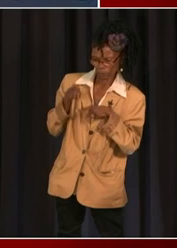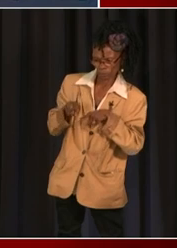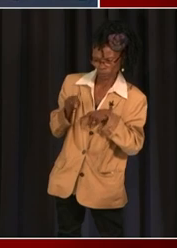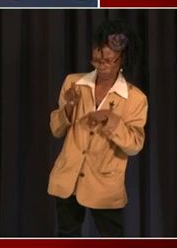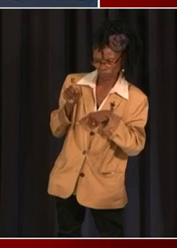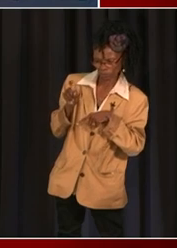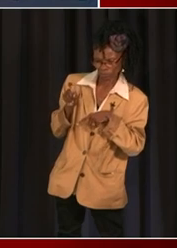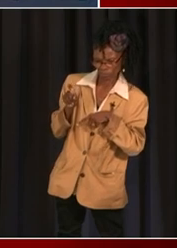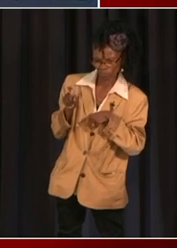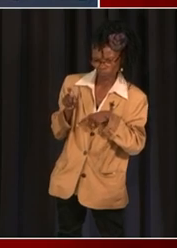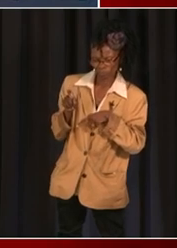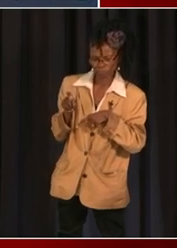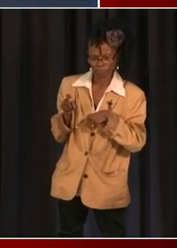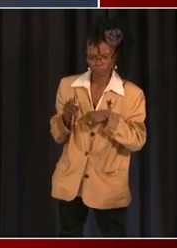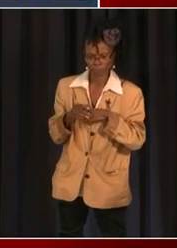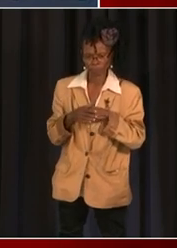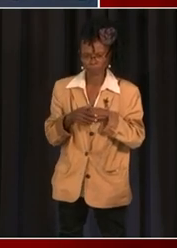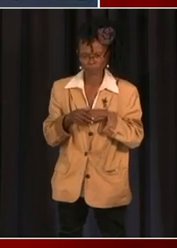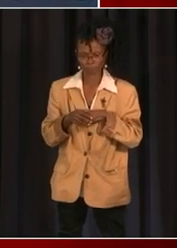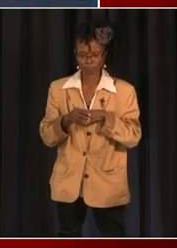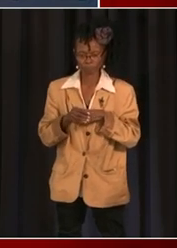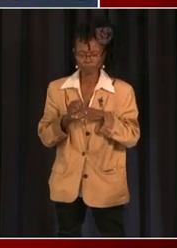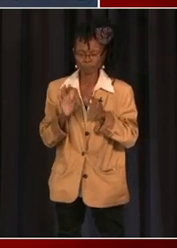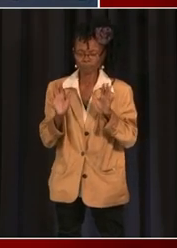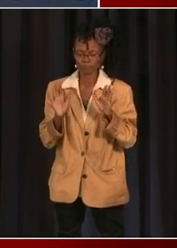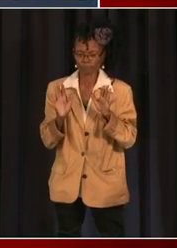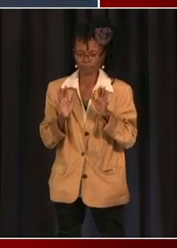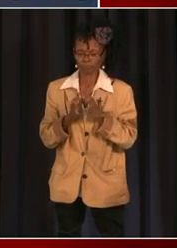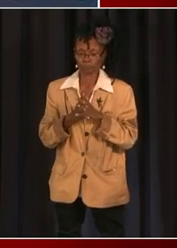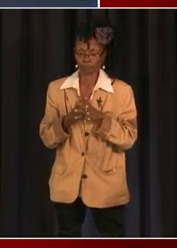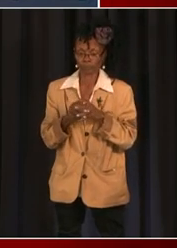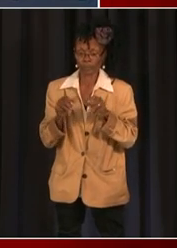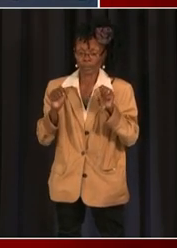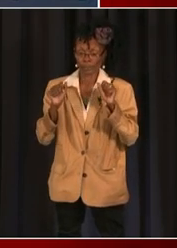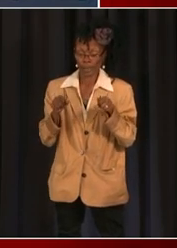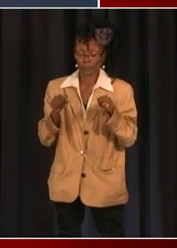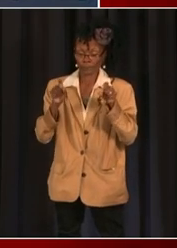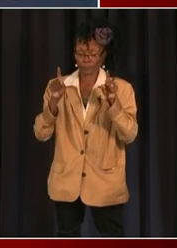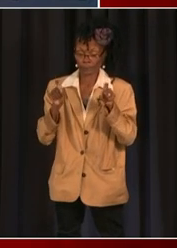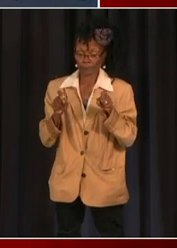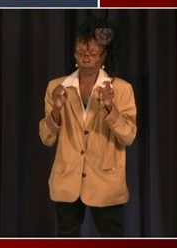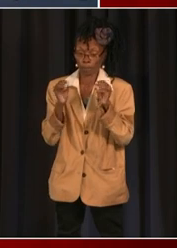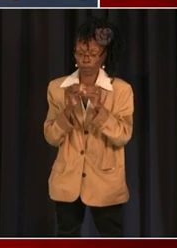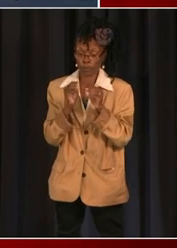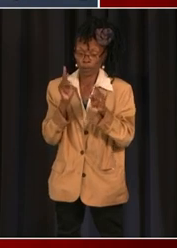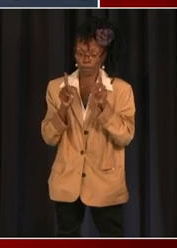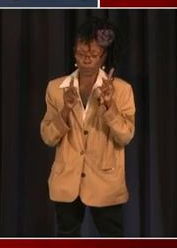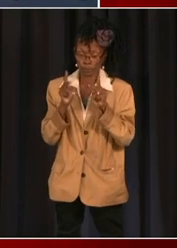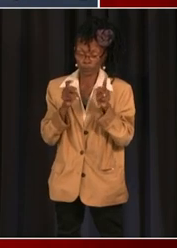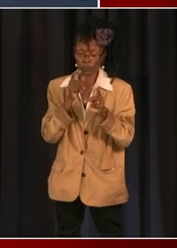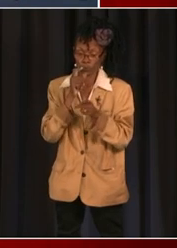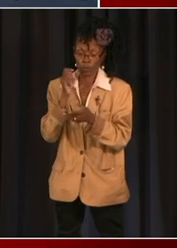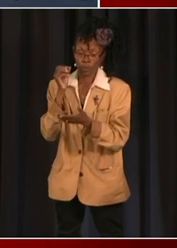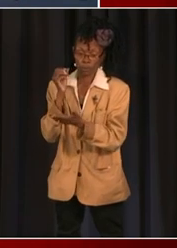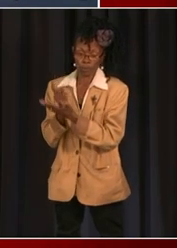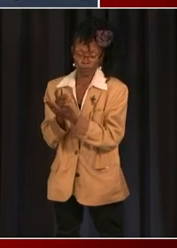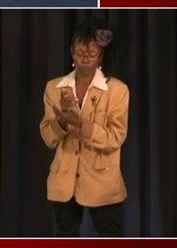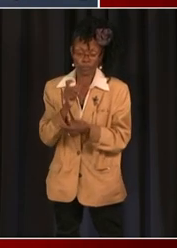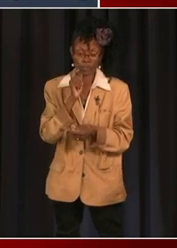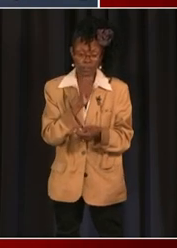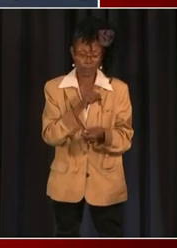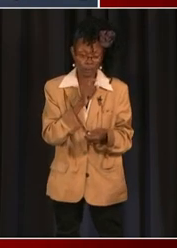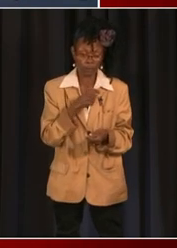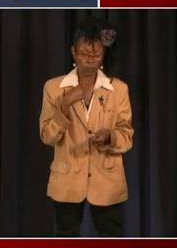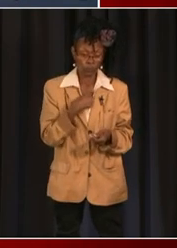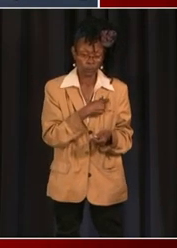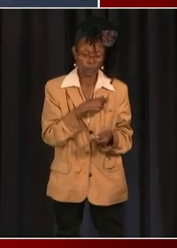Good. If 30, right, I guess you could test a bigger pool of the consent, right? We have to have consent from families.